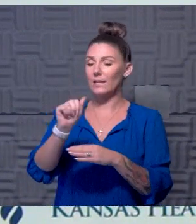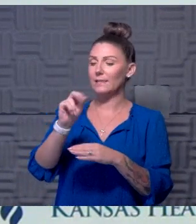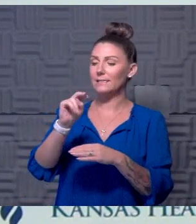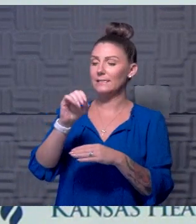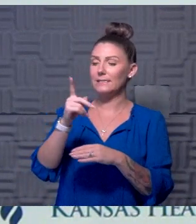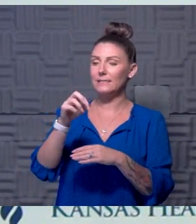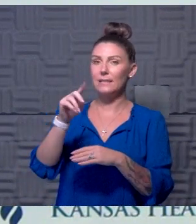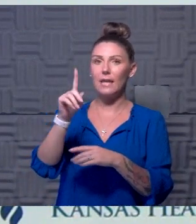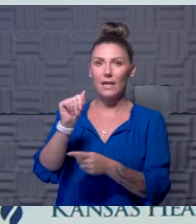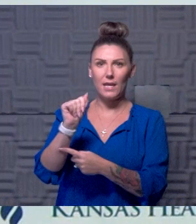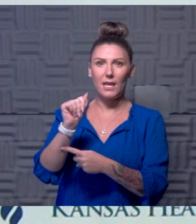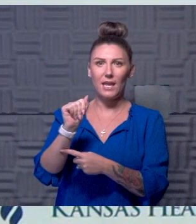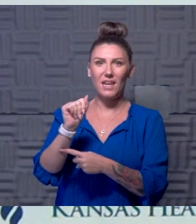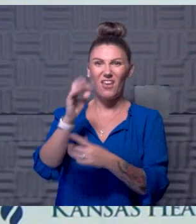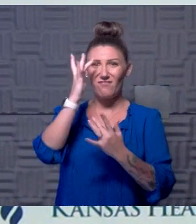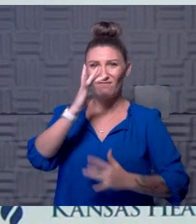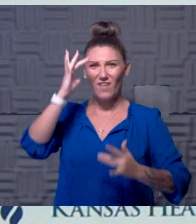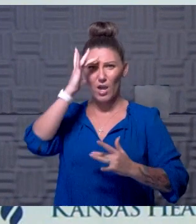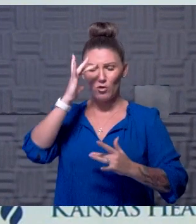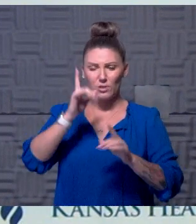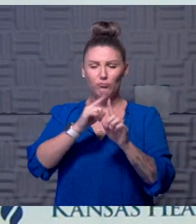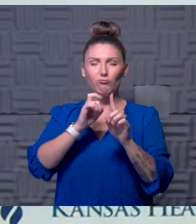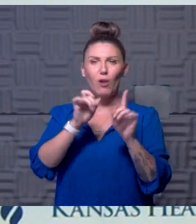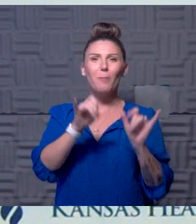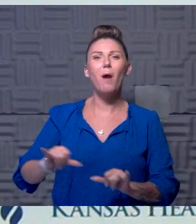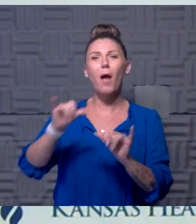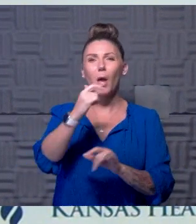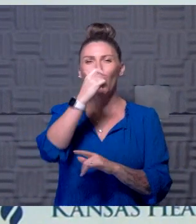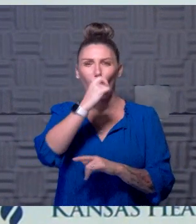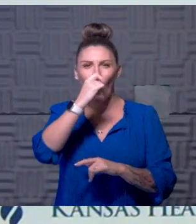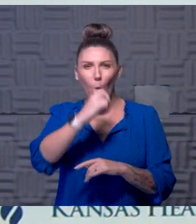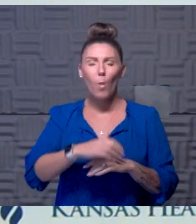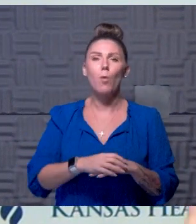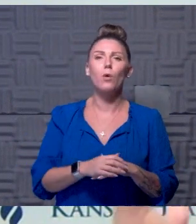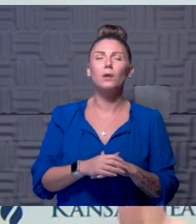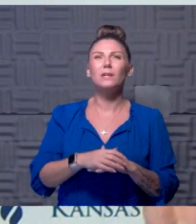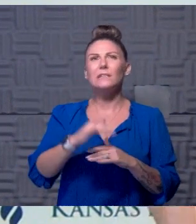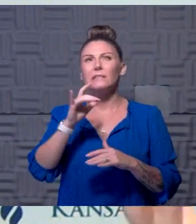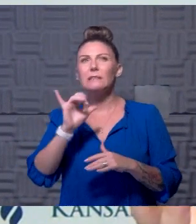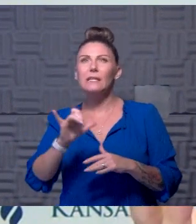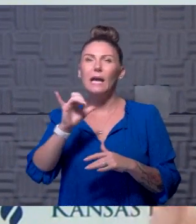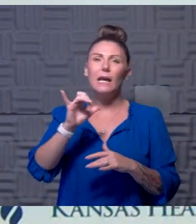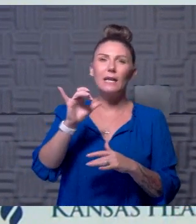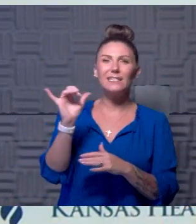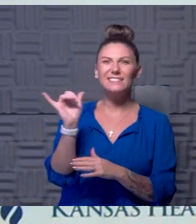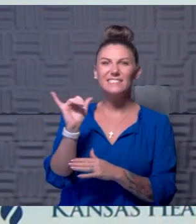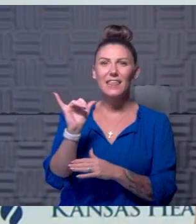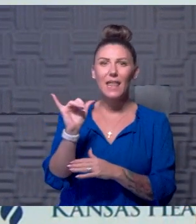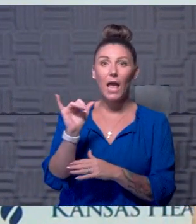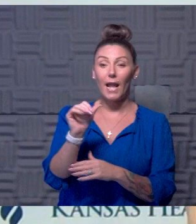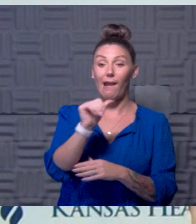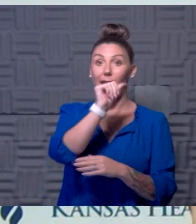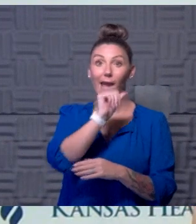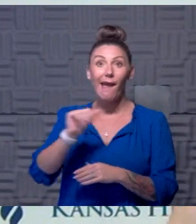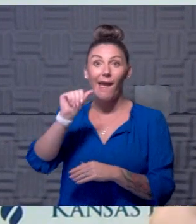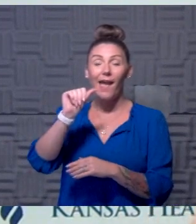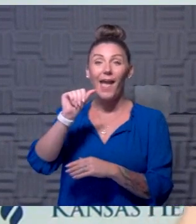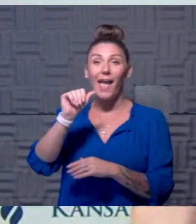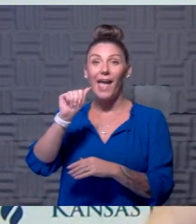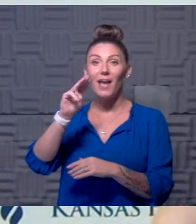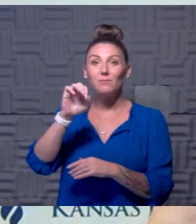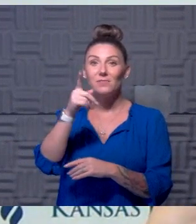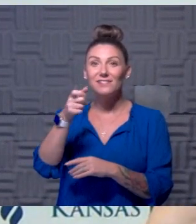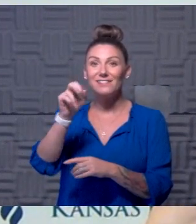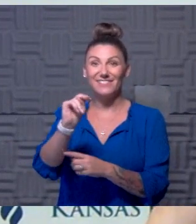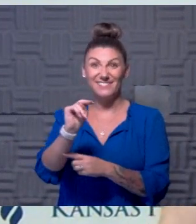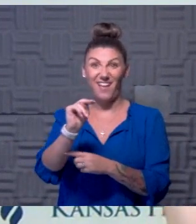that causes a common cold. And this virus, basically, imagine it as an Amazon box, and it's full of all the stuff that you ordered, and